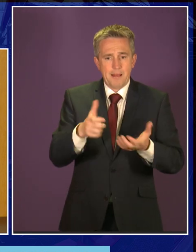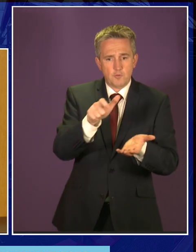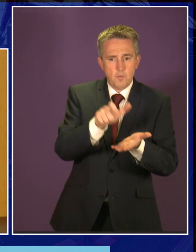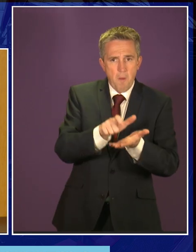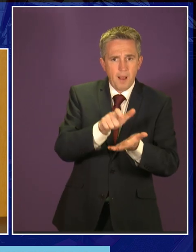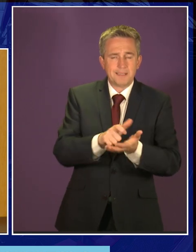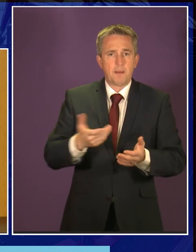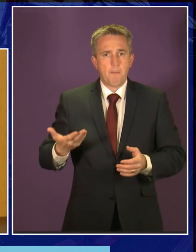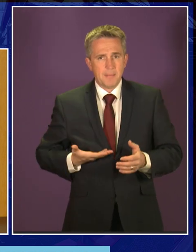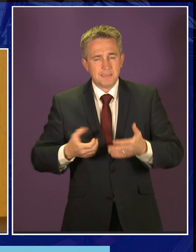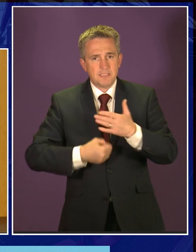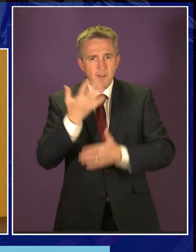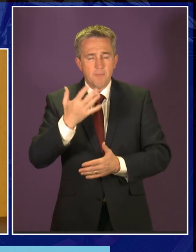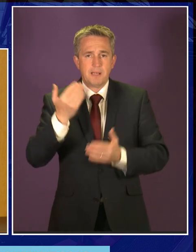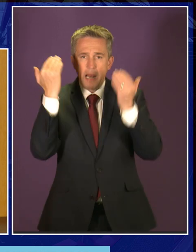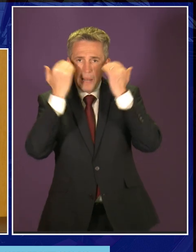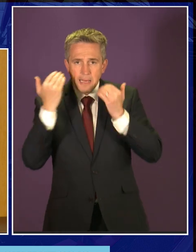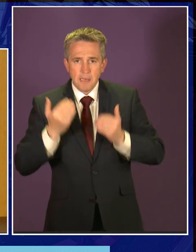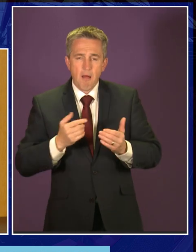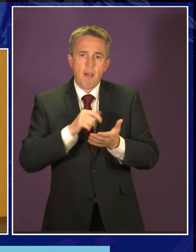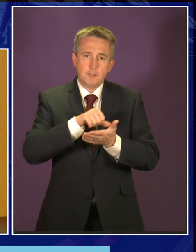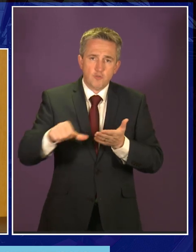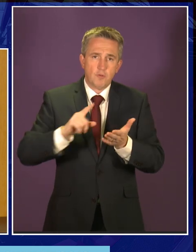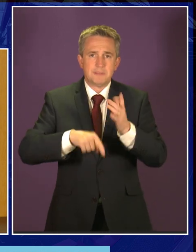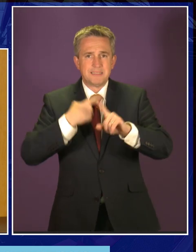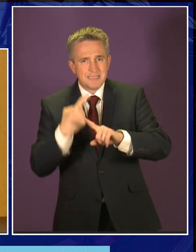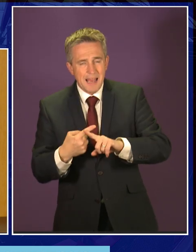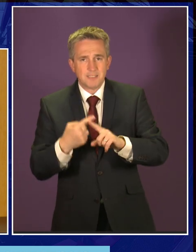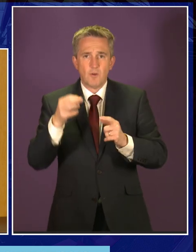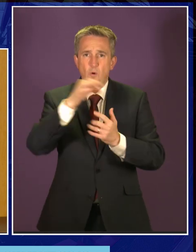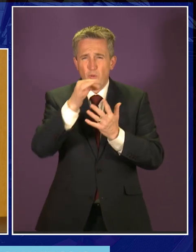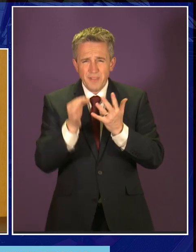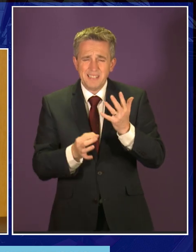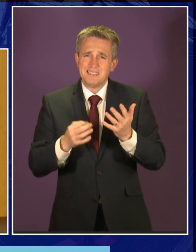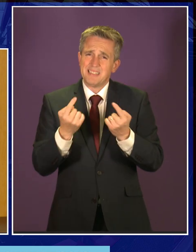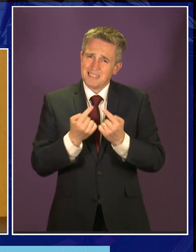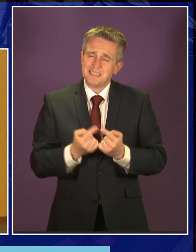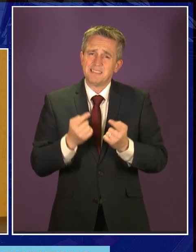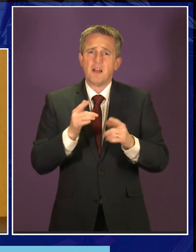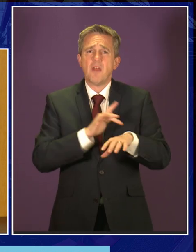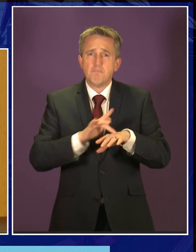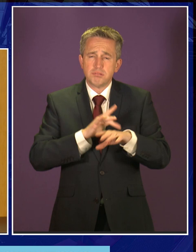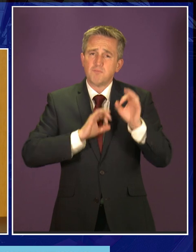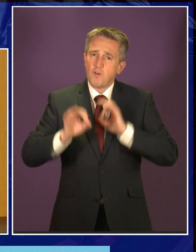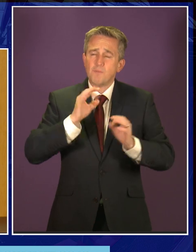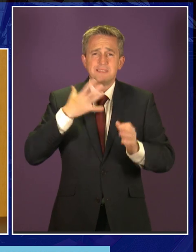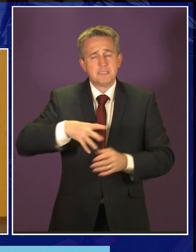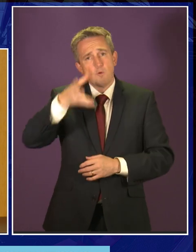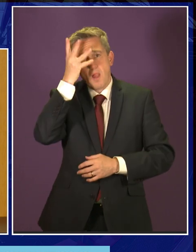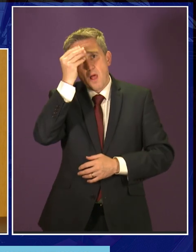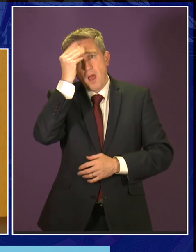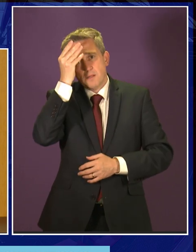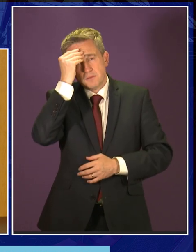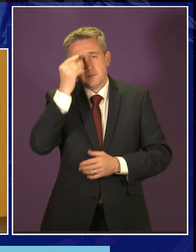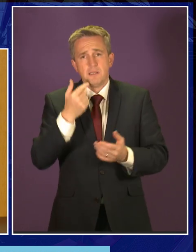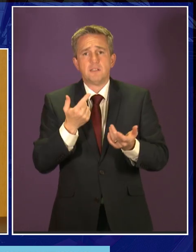development, legal compliance, insurance, tax, all the maybe deeply unsexy sides of life, but nevertheless the stuff